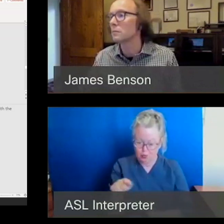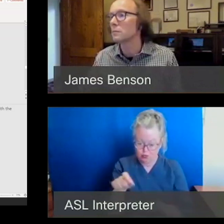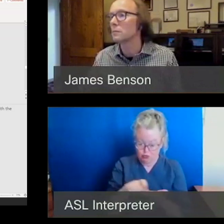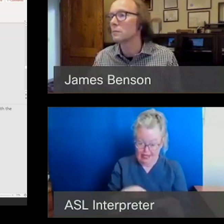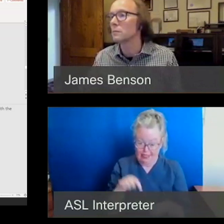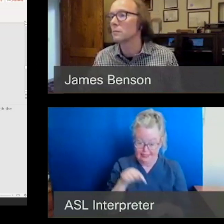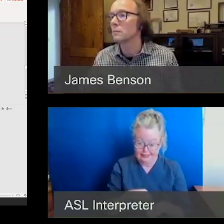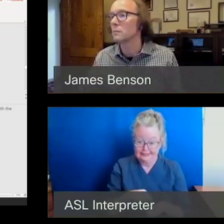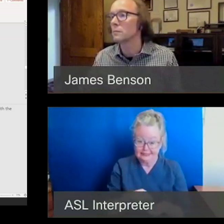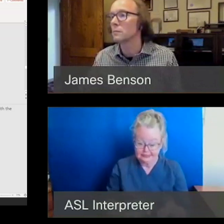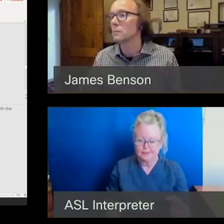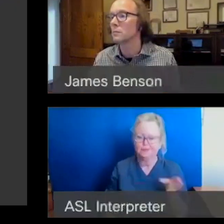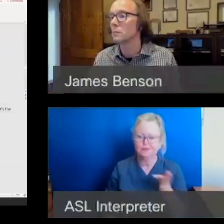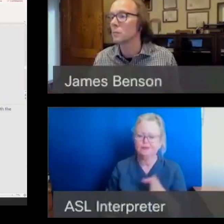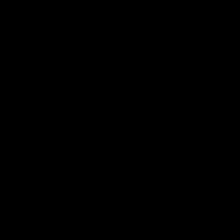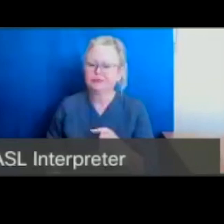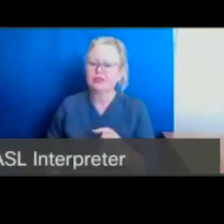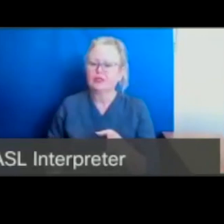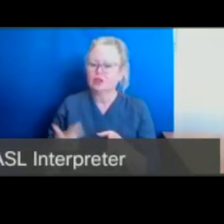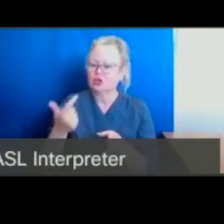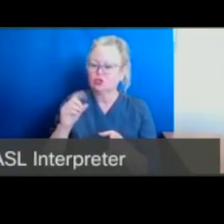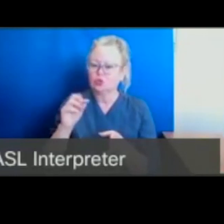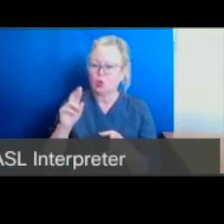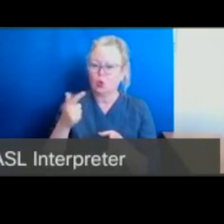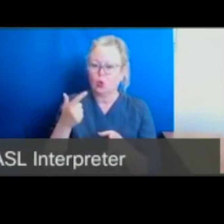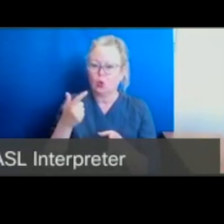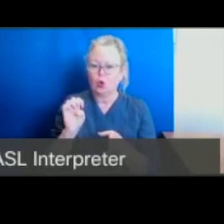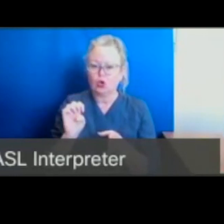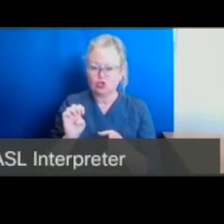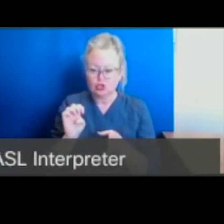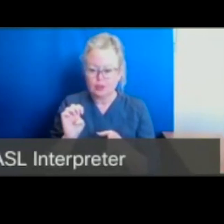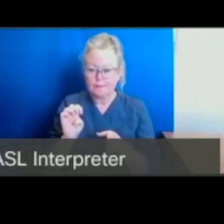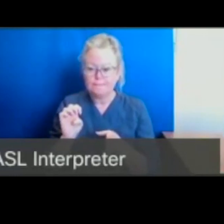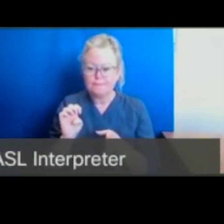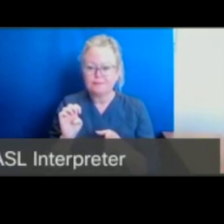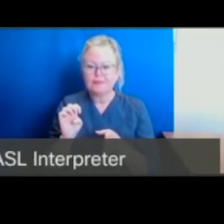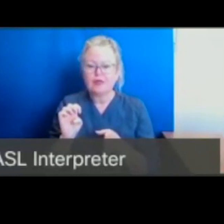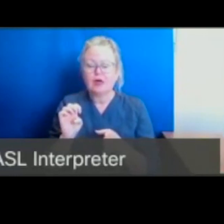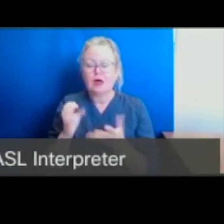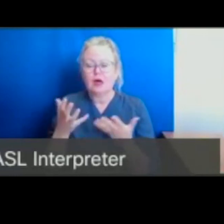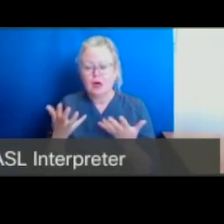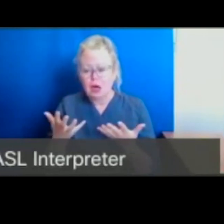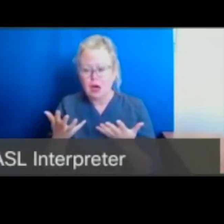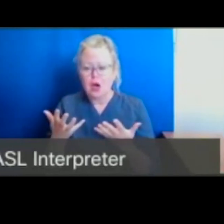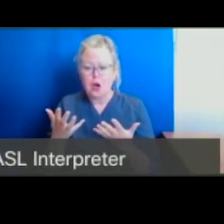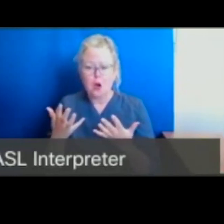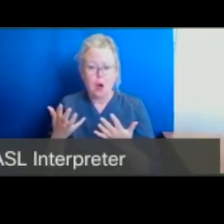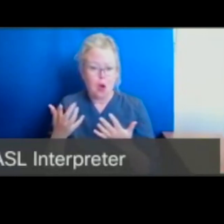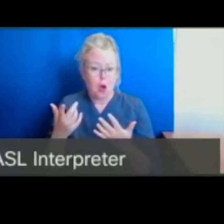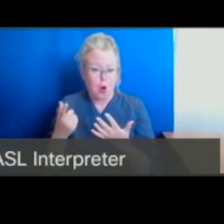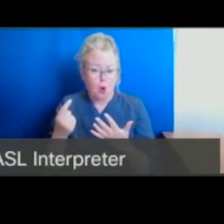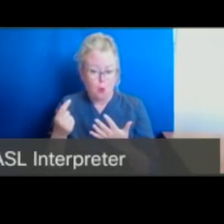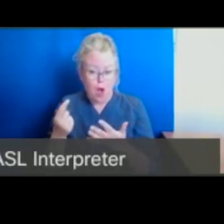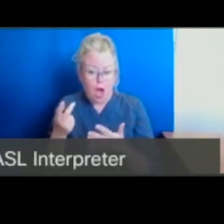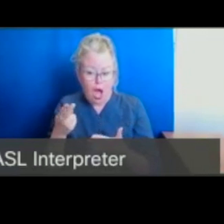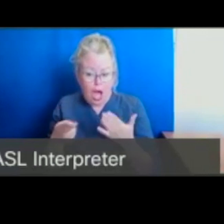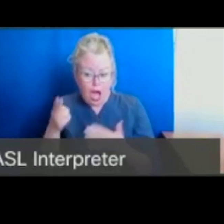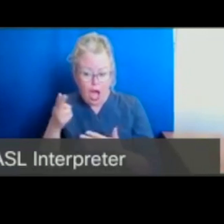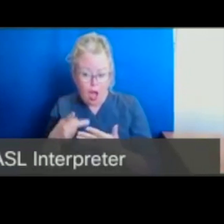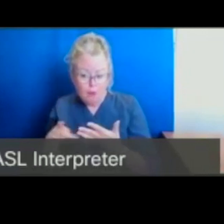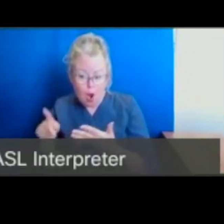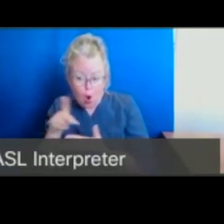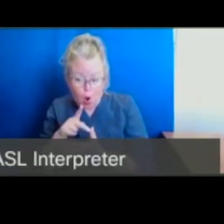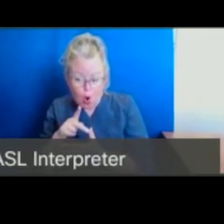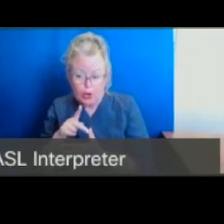the grant program prioritize specific types of analyses, such as